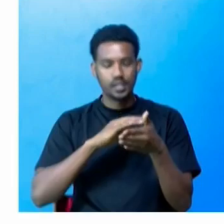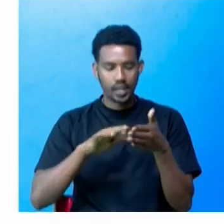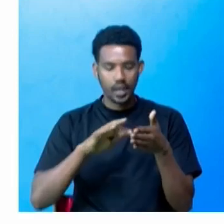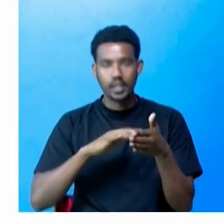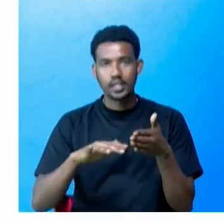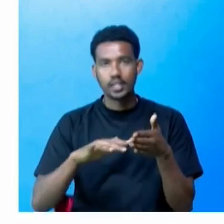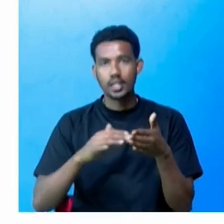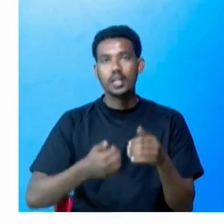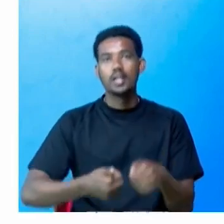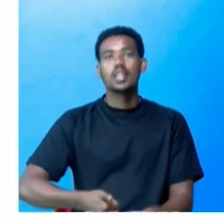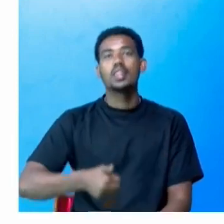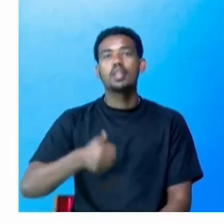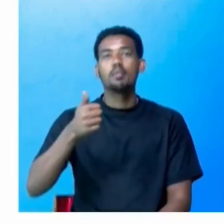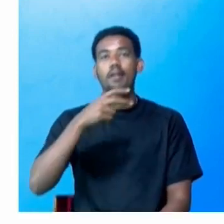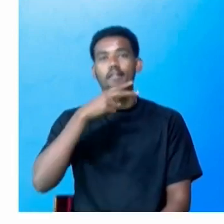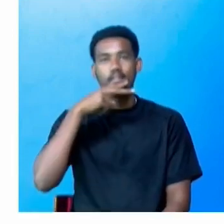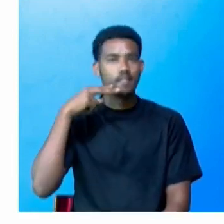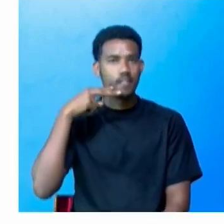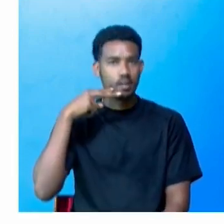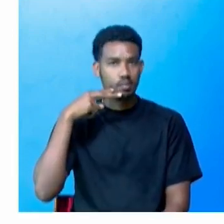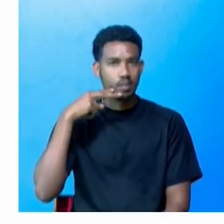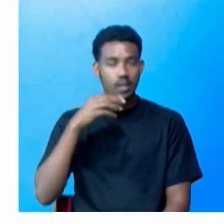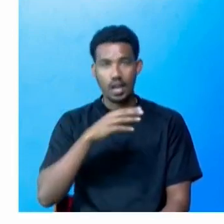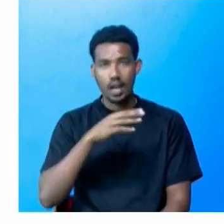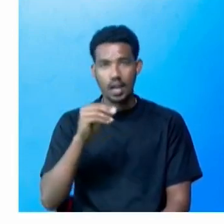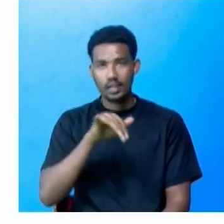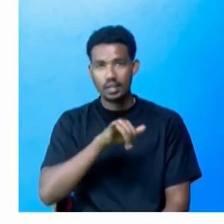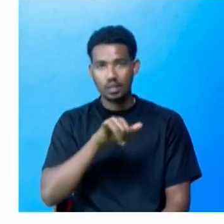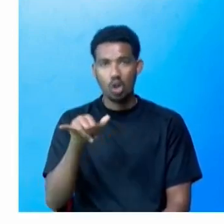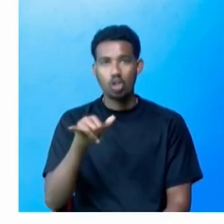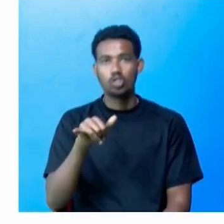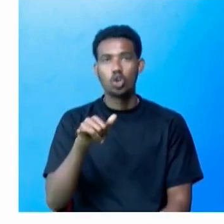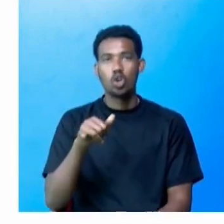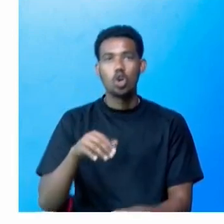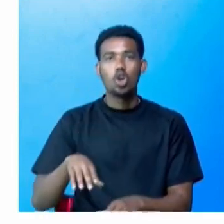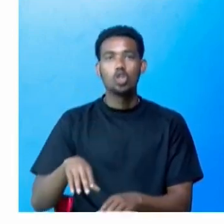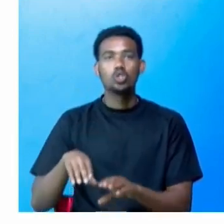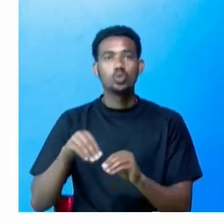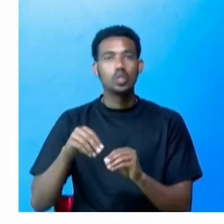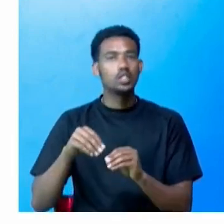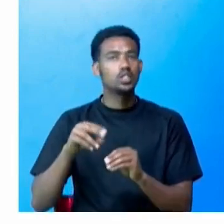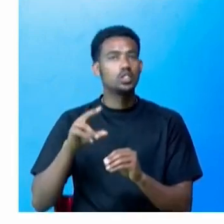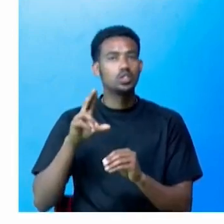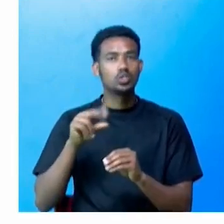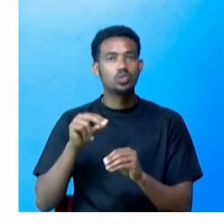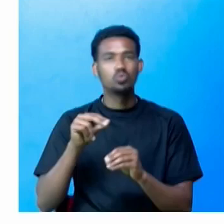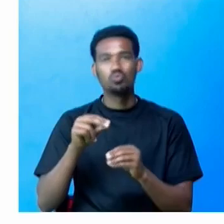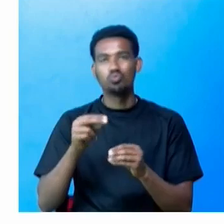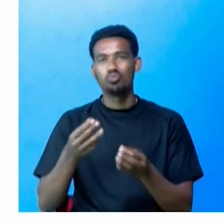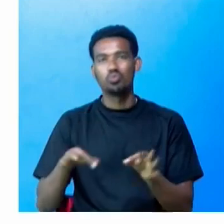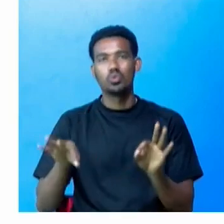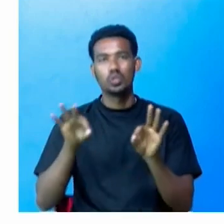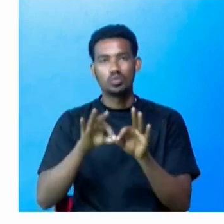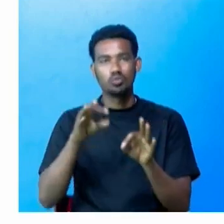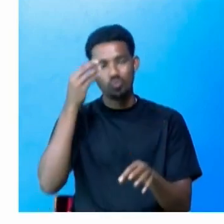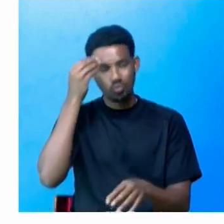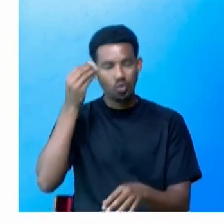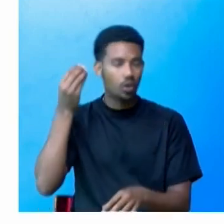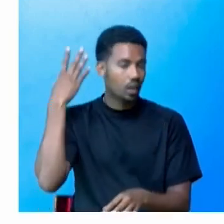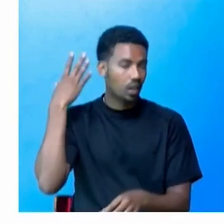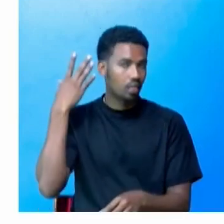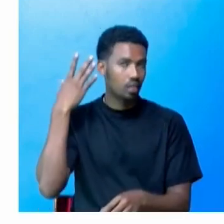For example, students, we can use different adjectives that can used for describe, and also we can